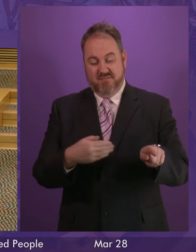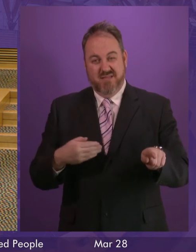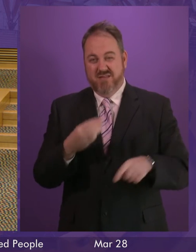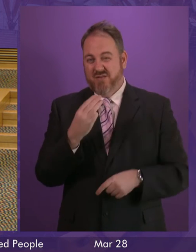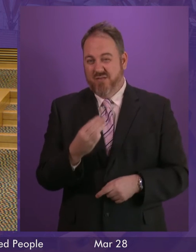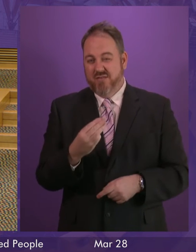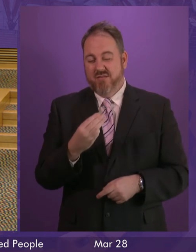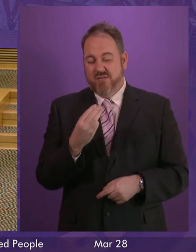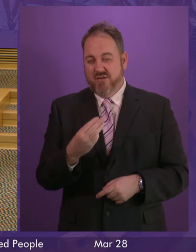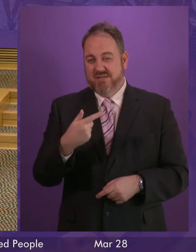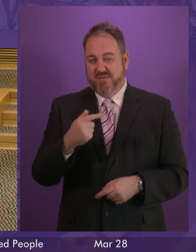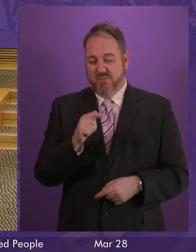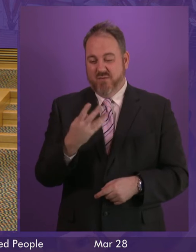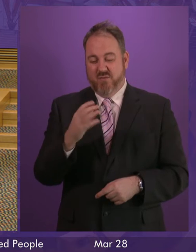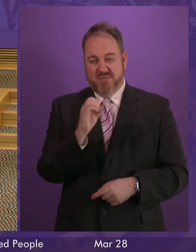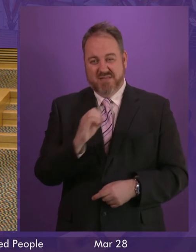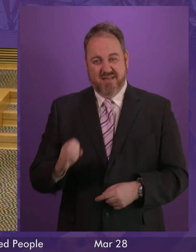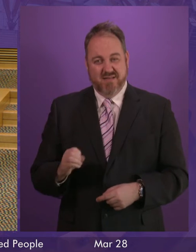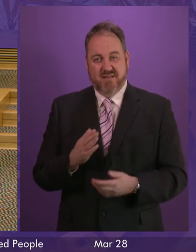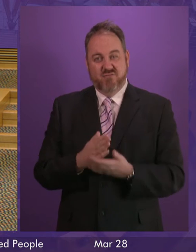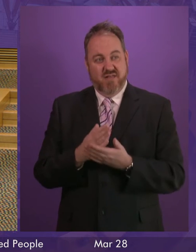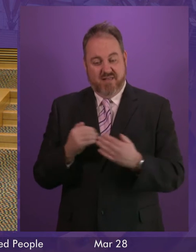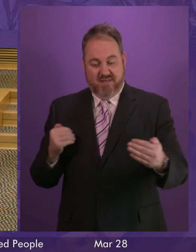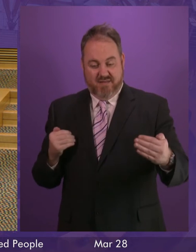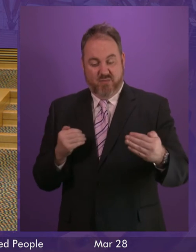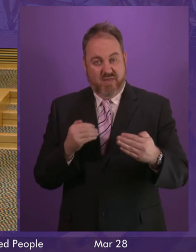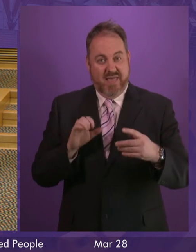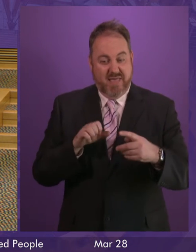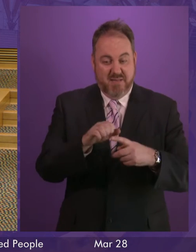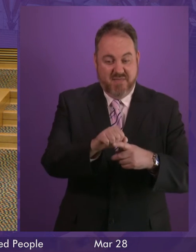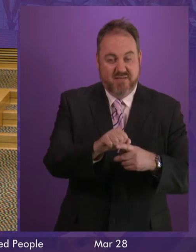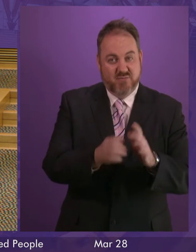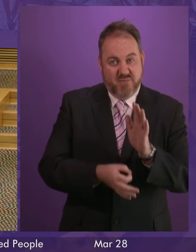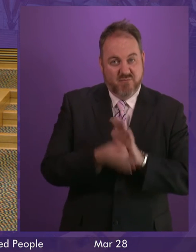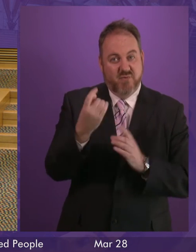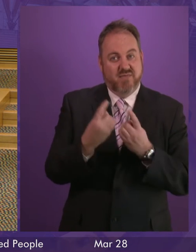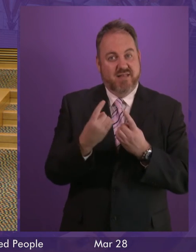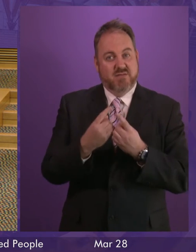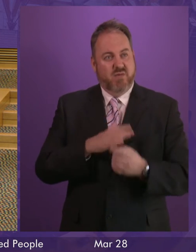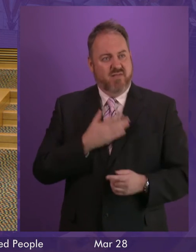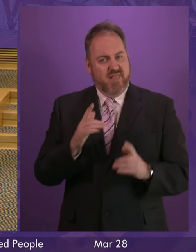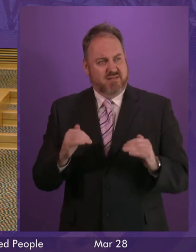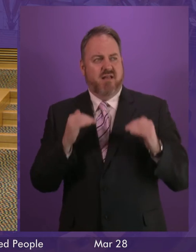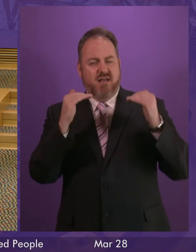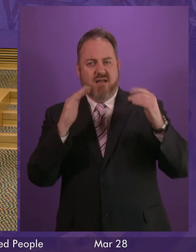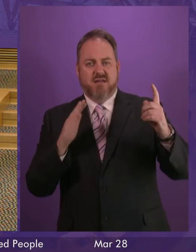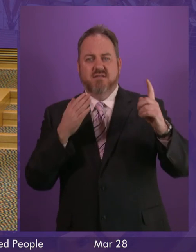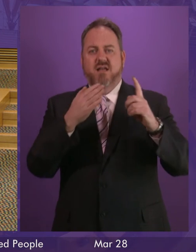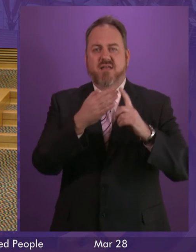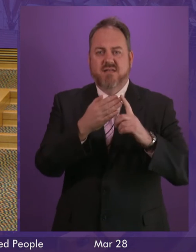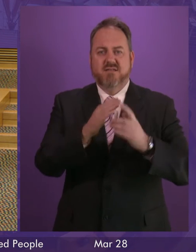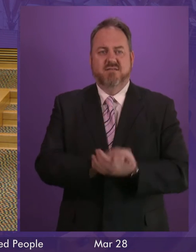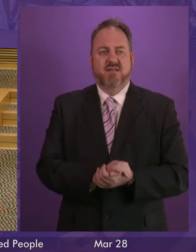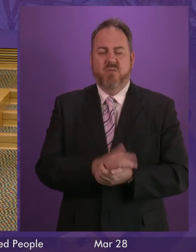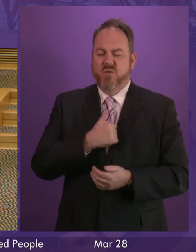.4%. This is a hugely ambitious target and one we quickly recognise would take time and nothing short